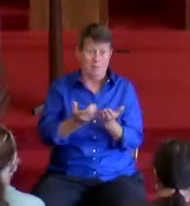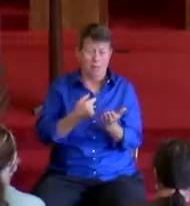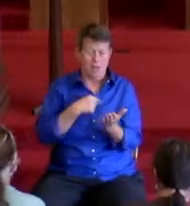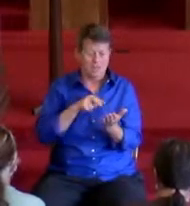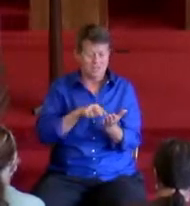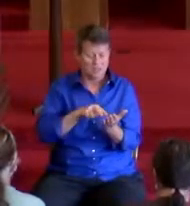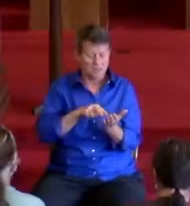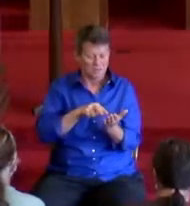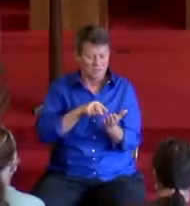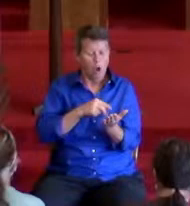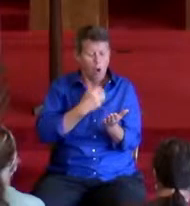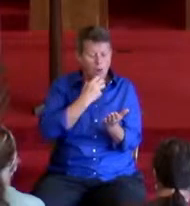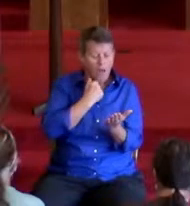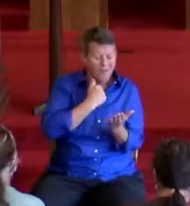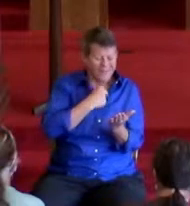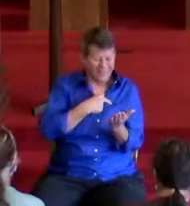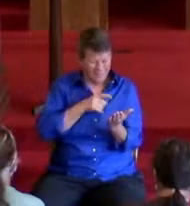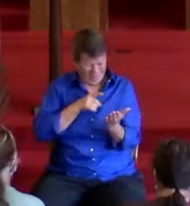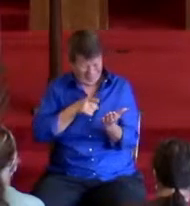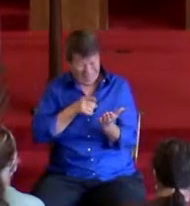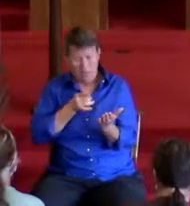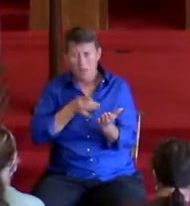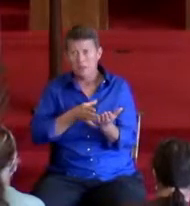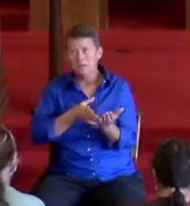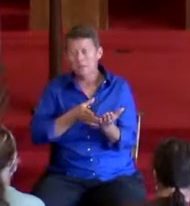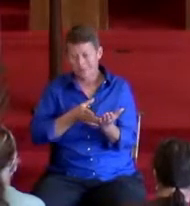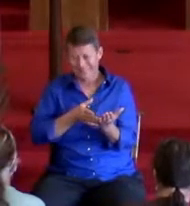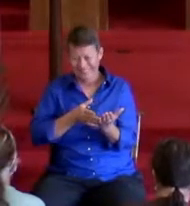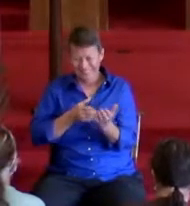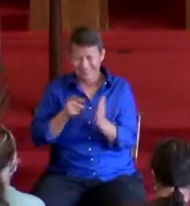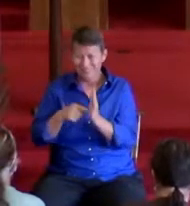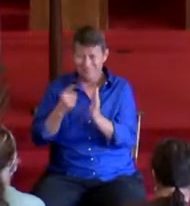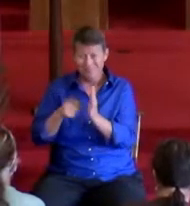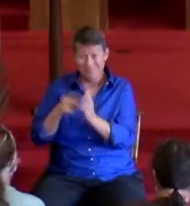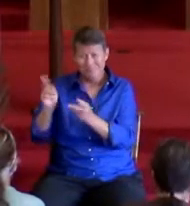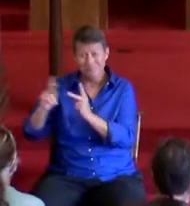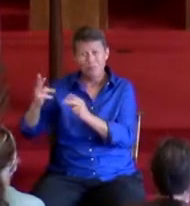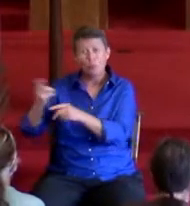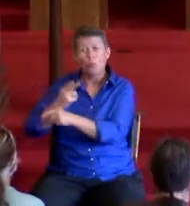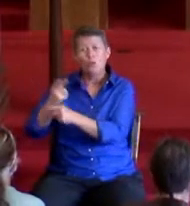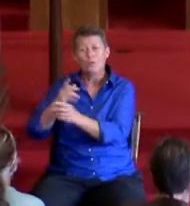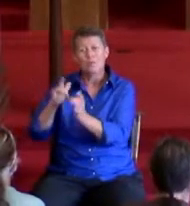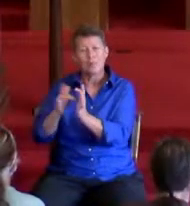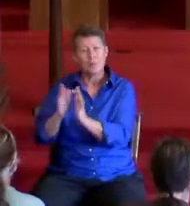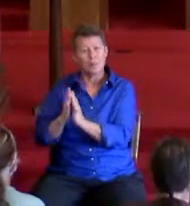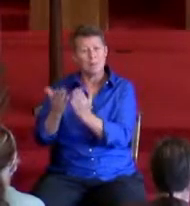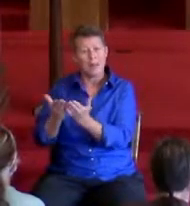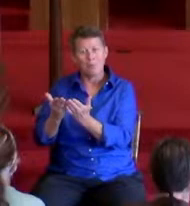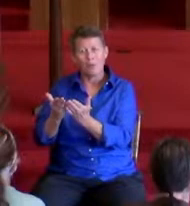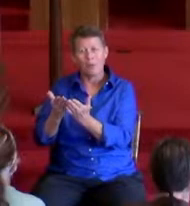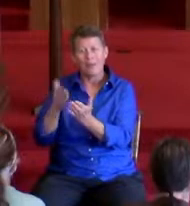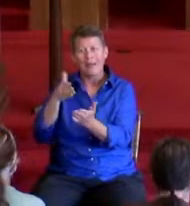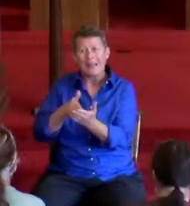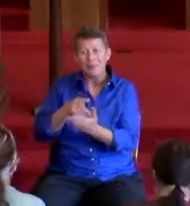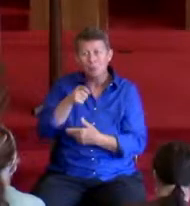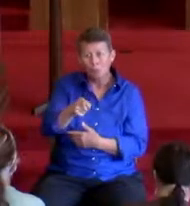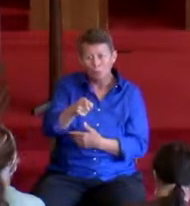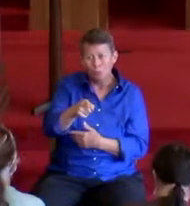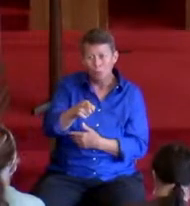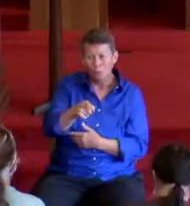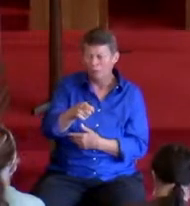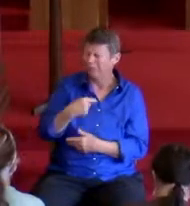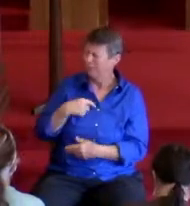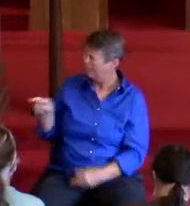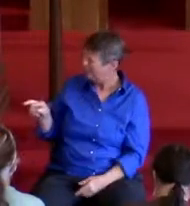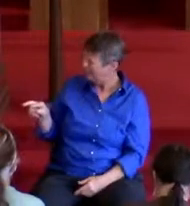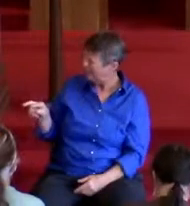Bible. Having heard the Bible used as a weapon against you, we'll do that. But I